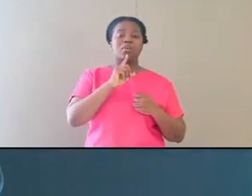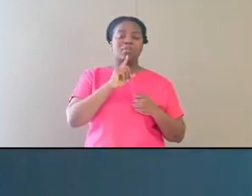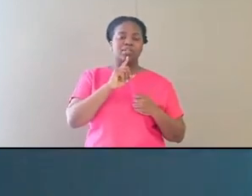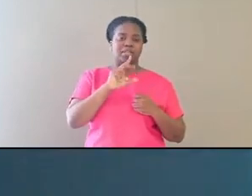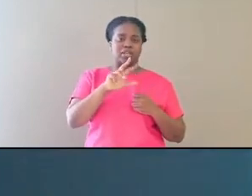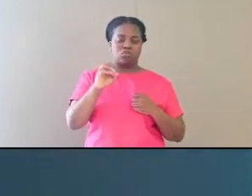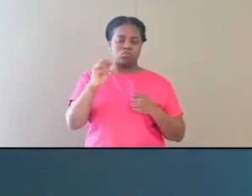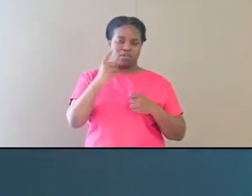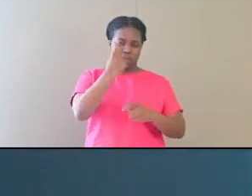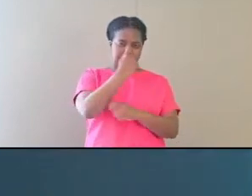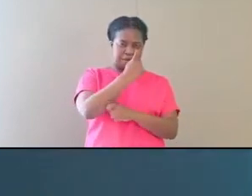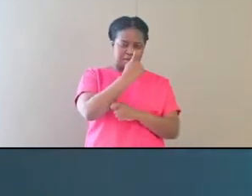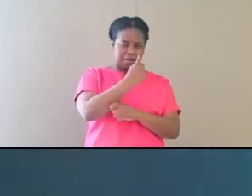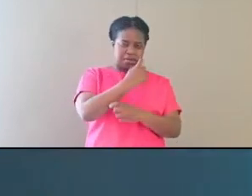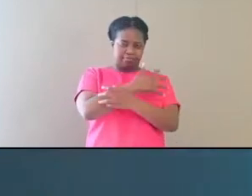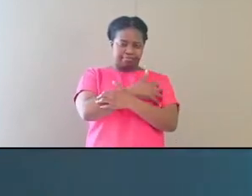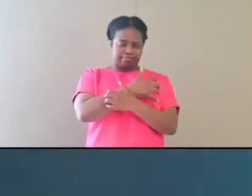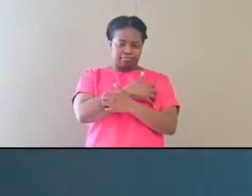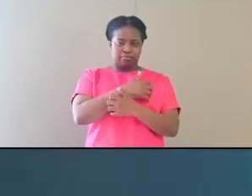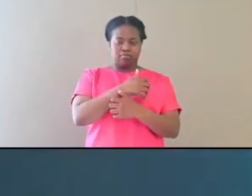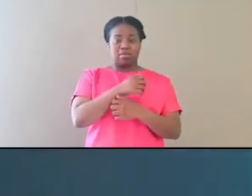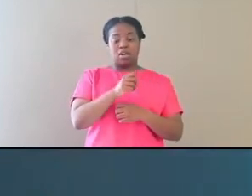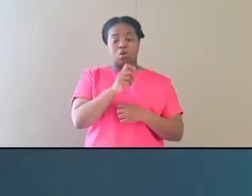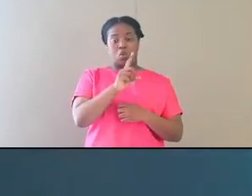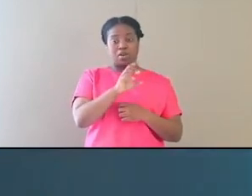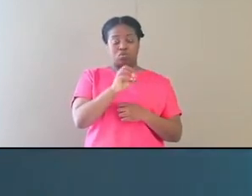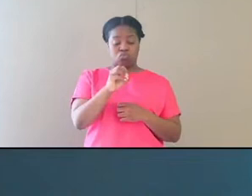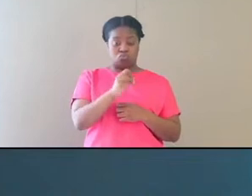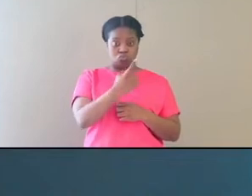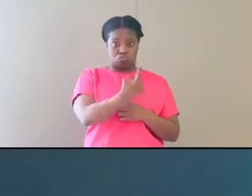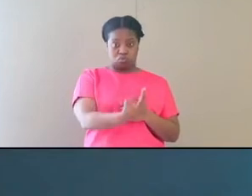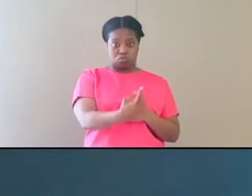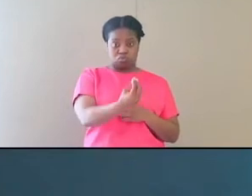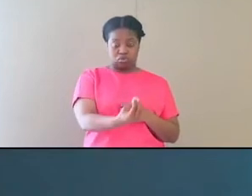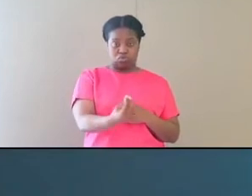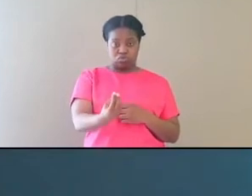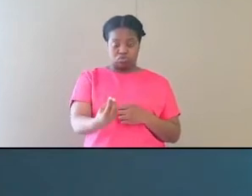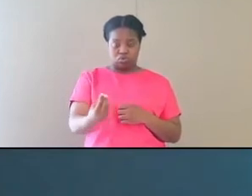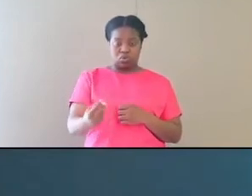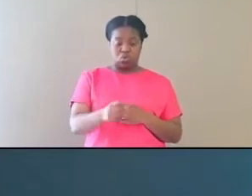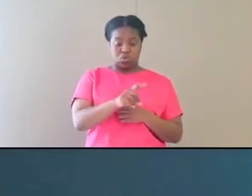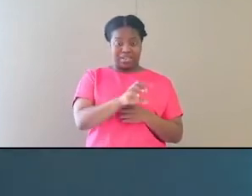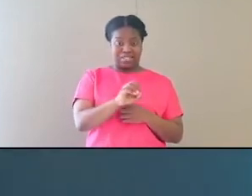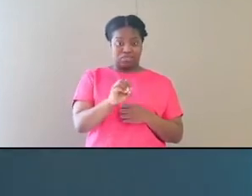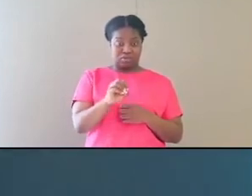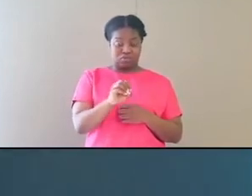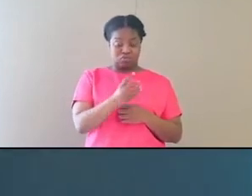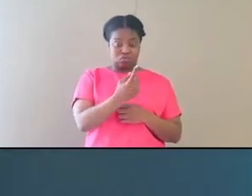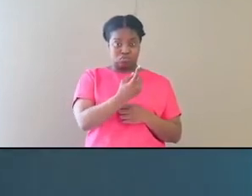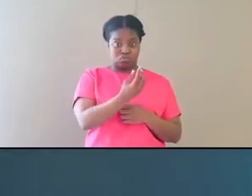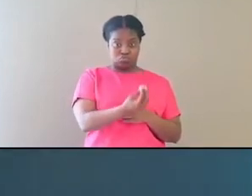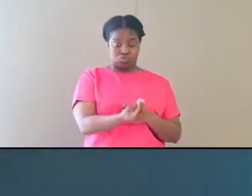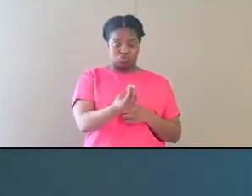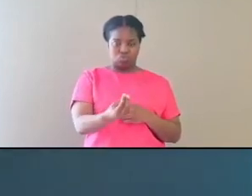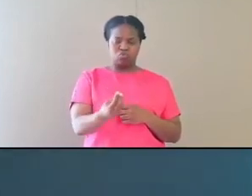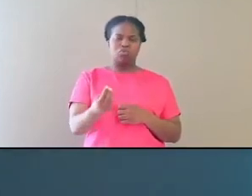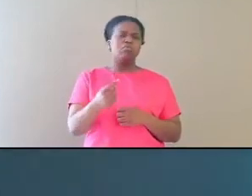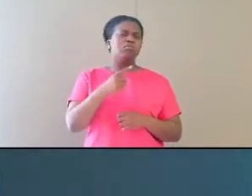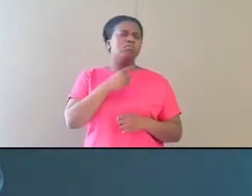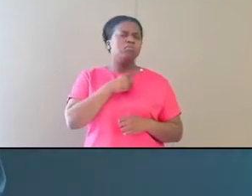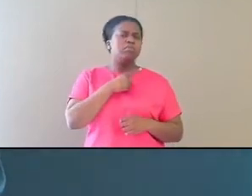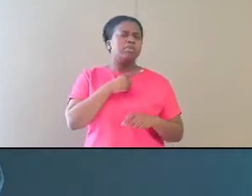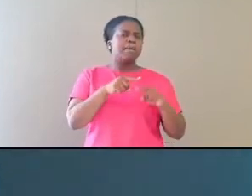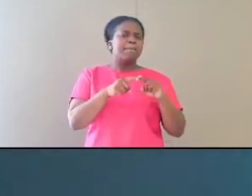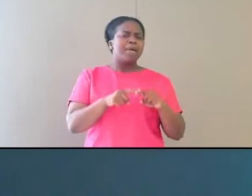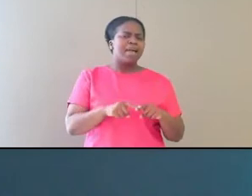and informal. And the amount was 100 rand per child. That amount of 100 was based on a type of